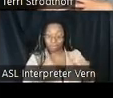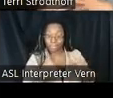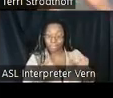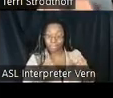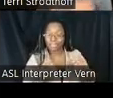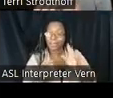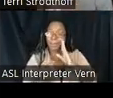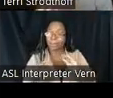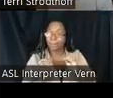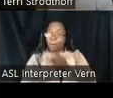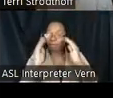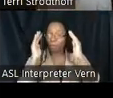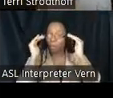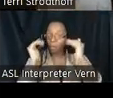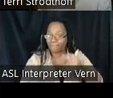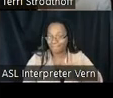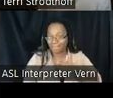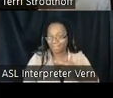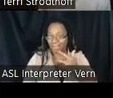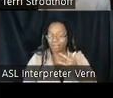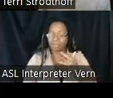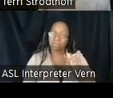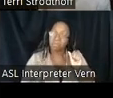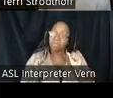a more generative way to actually get our way out of it.